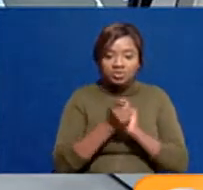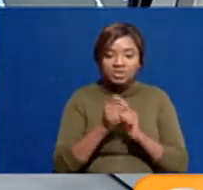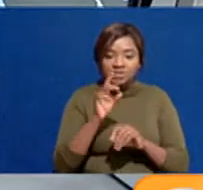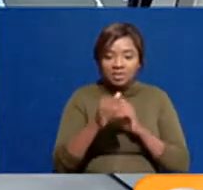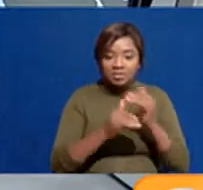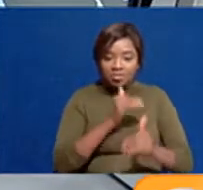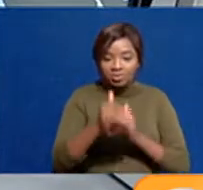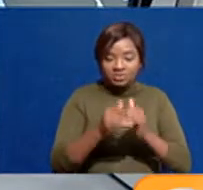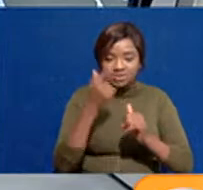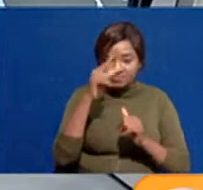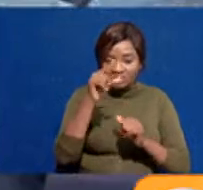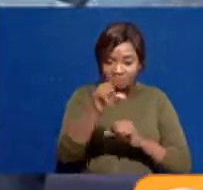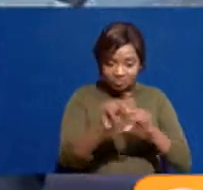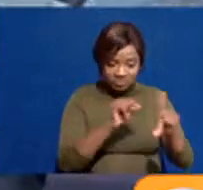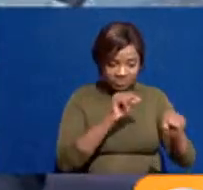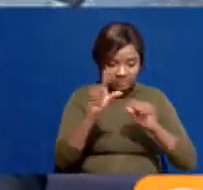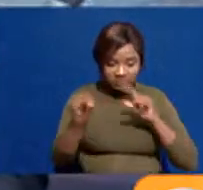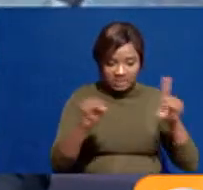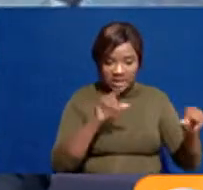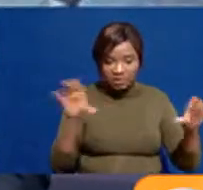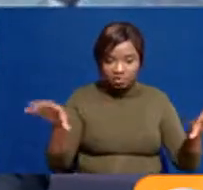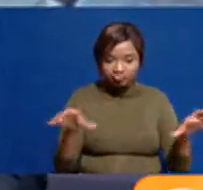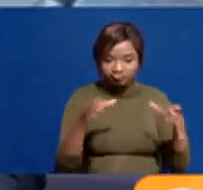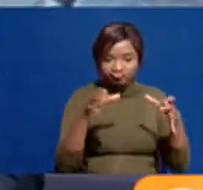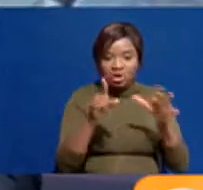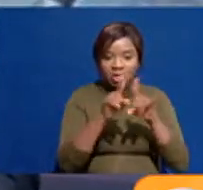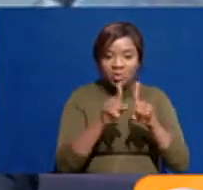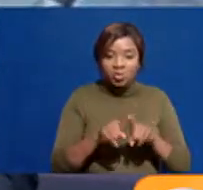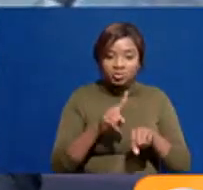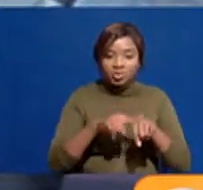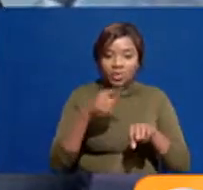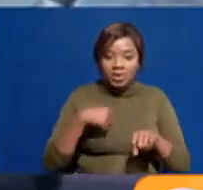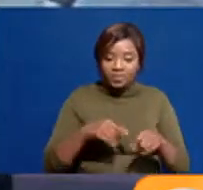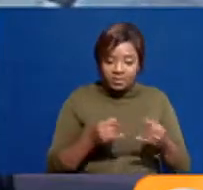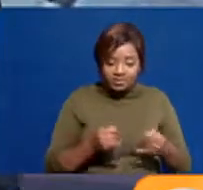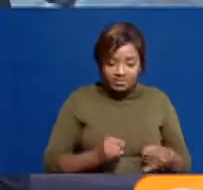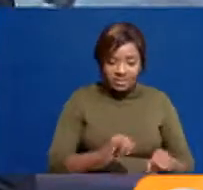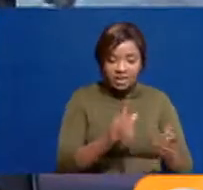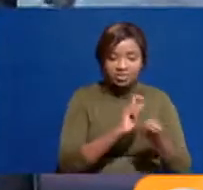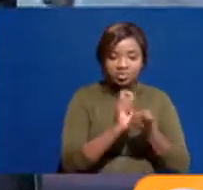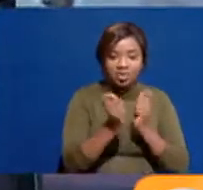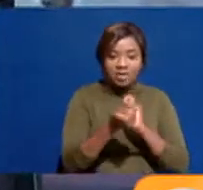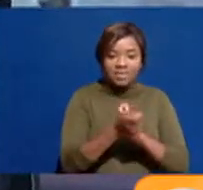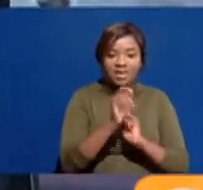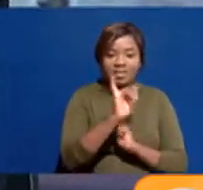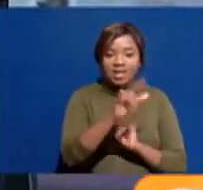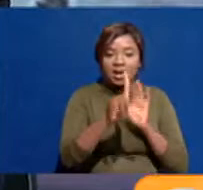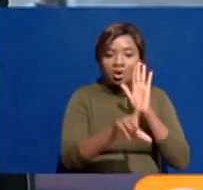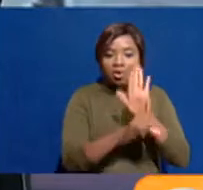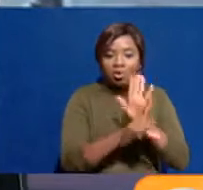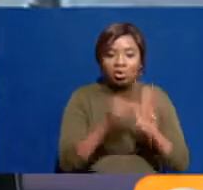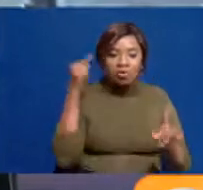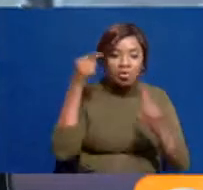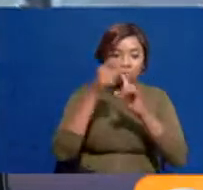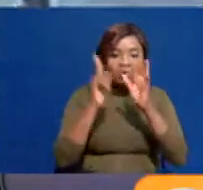fact, when we attempted to amend that law so that it can be inclusive,